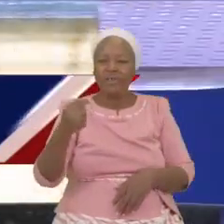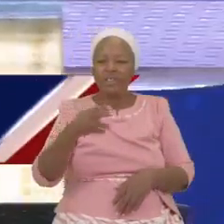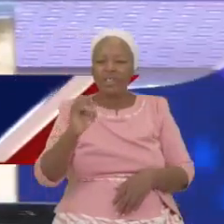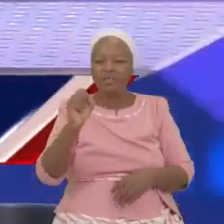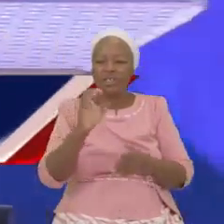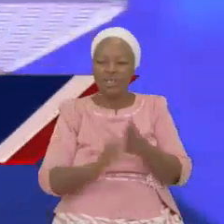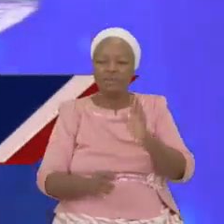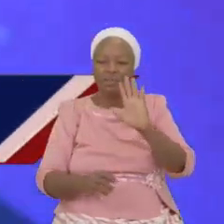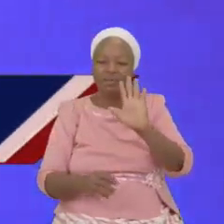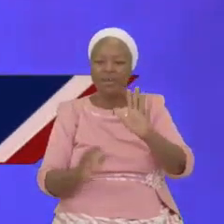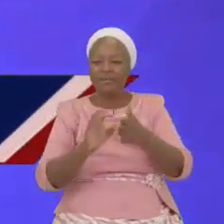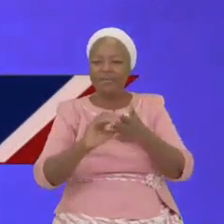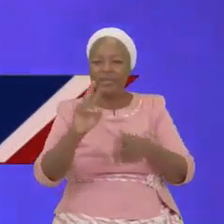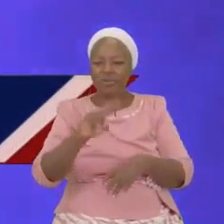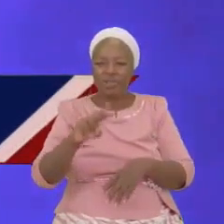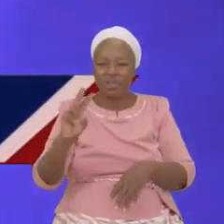5, verse 22.